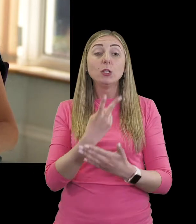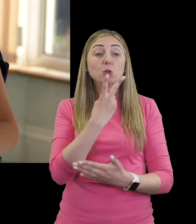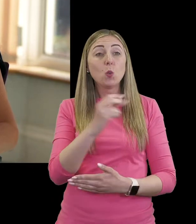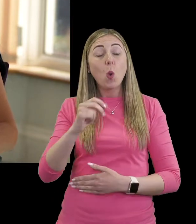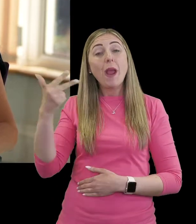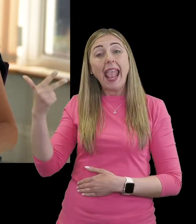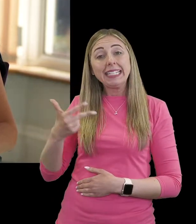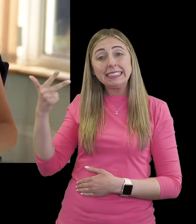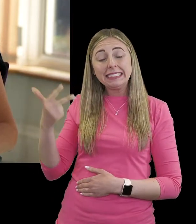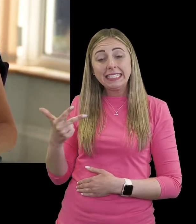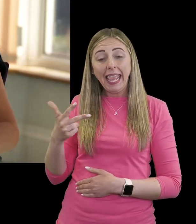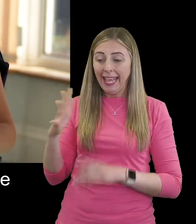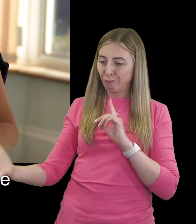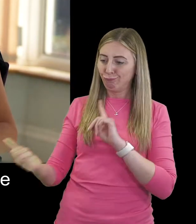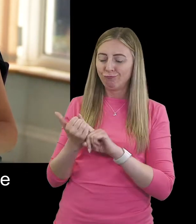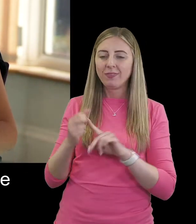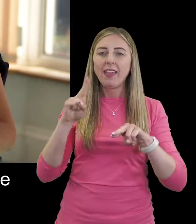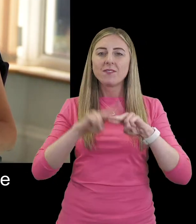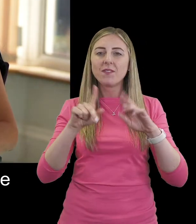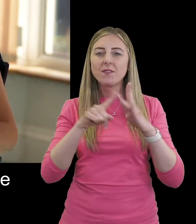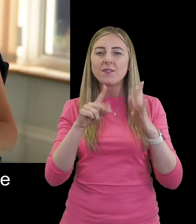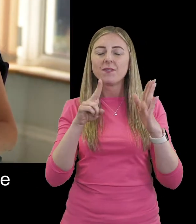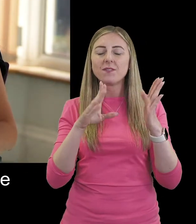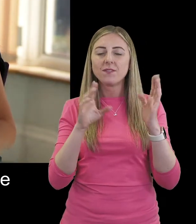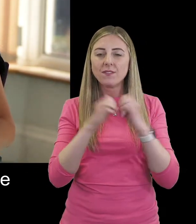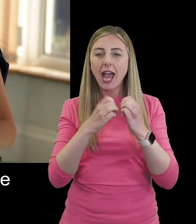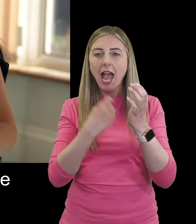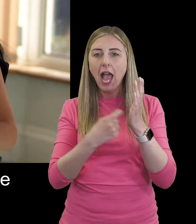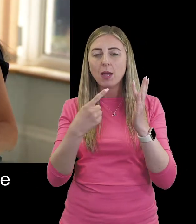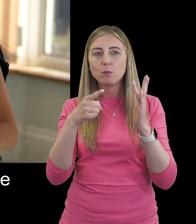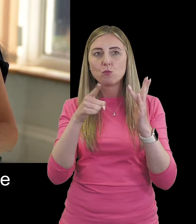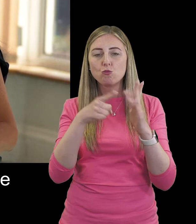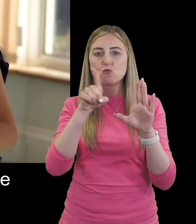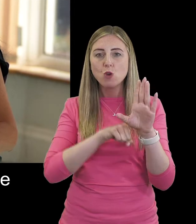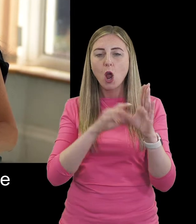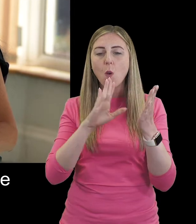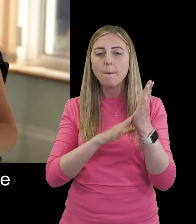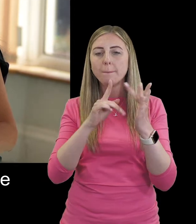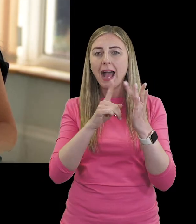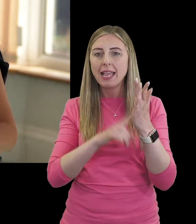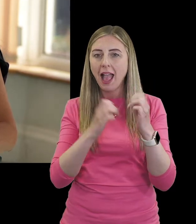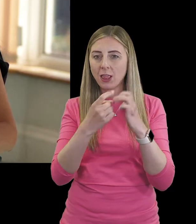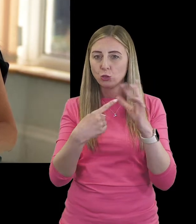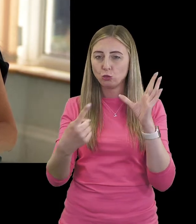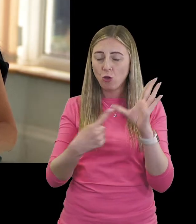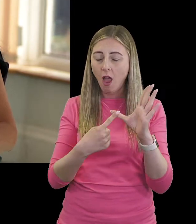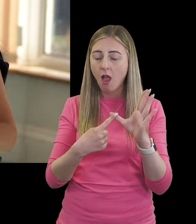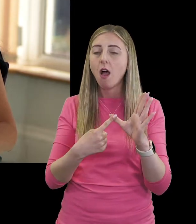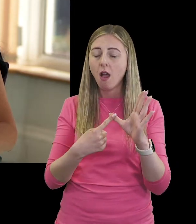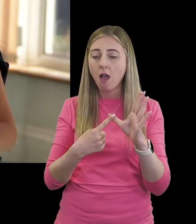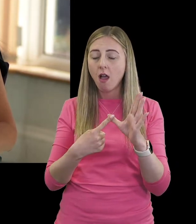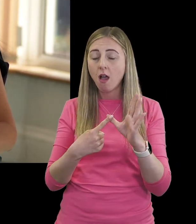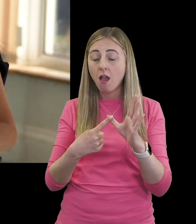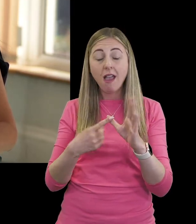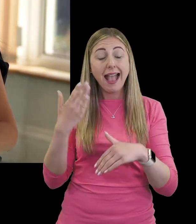2018, I was diagnosed with fibromyalgia, which is my disability, which at the time I never recognised as a disability, I have to say. That's